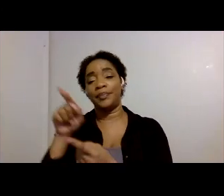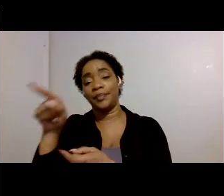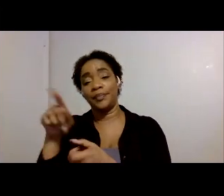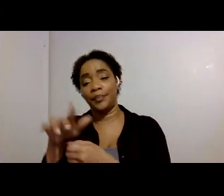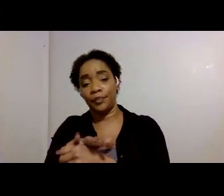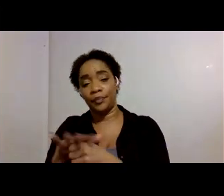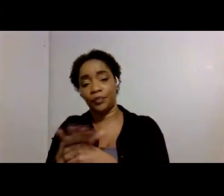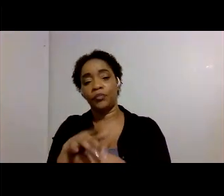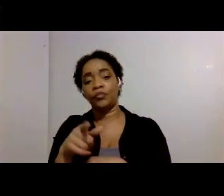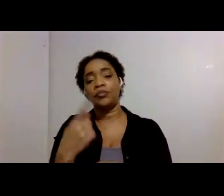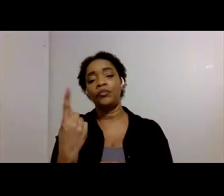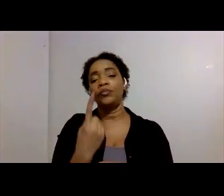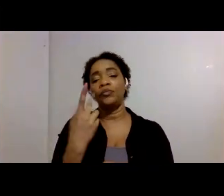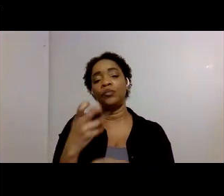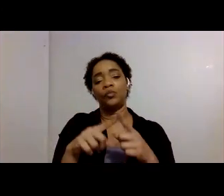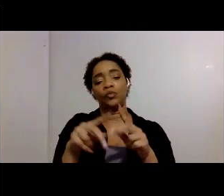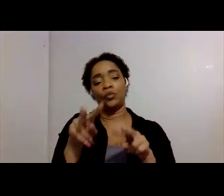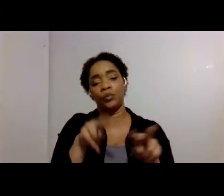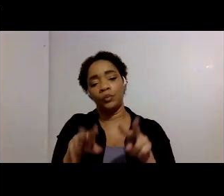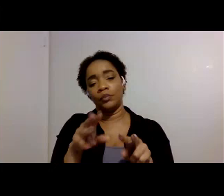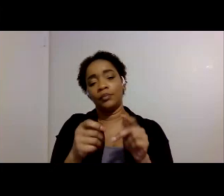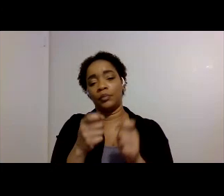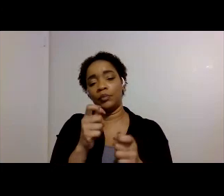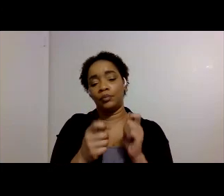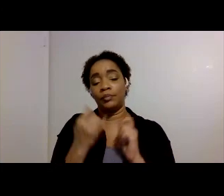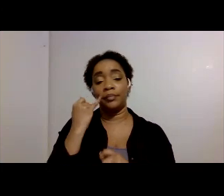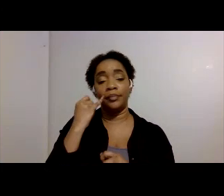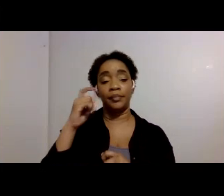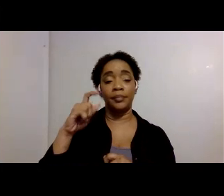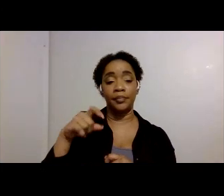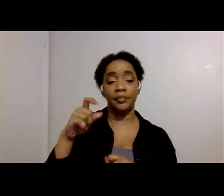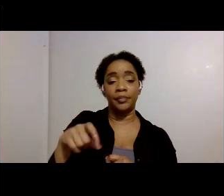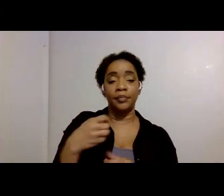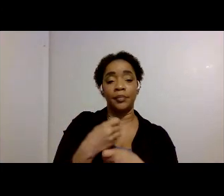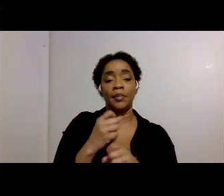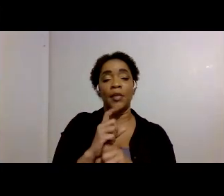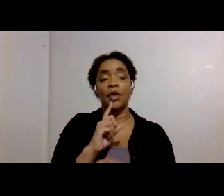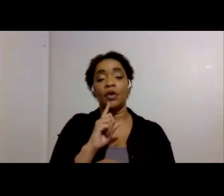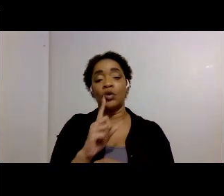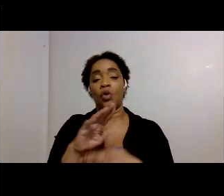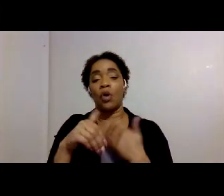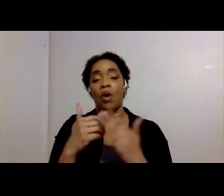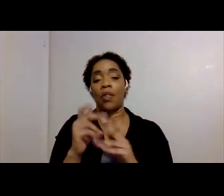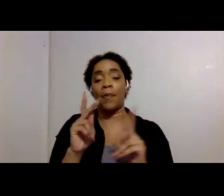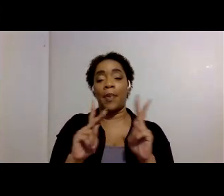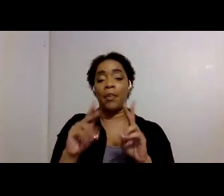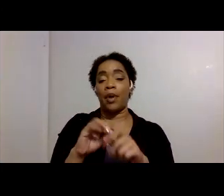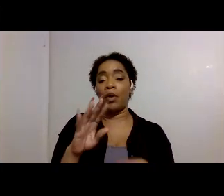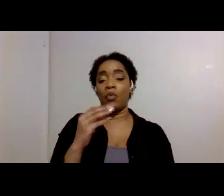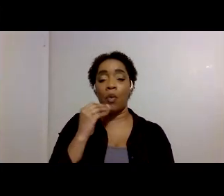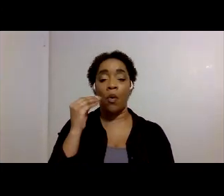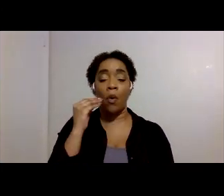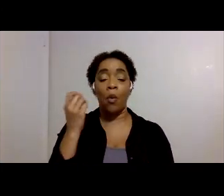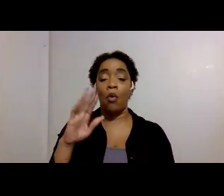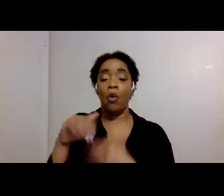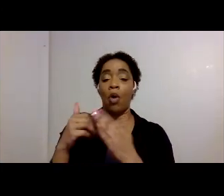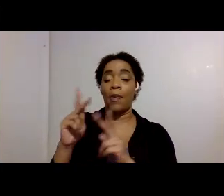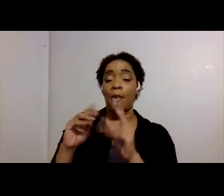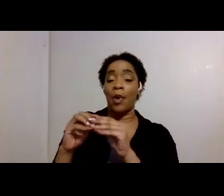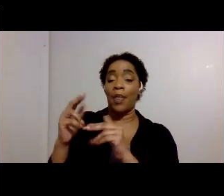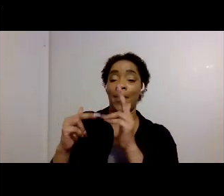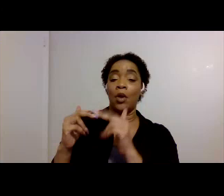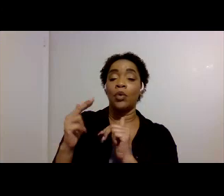the plan and revise it as needed. Make sure all tenants or occupants of your building, your home, are aware of the plan. What do